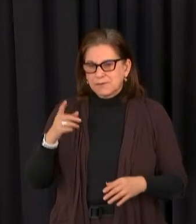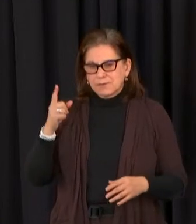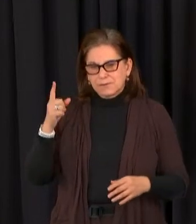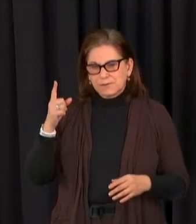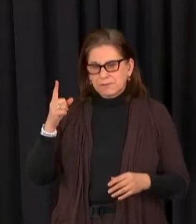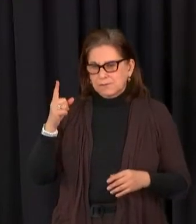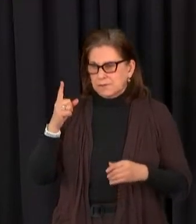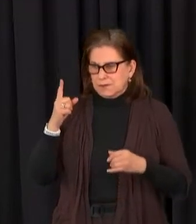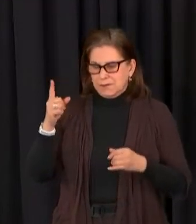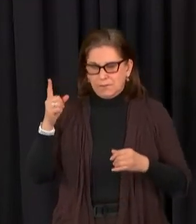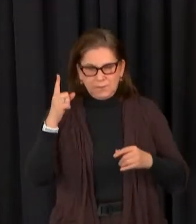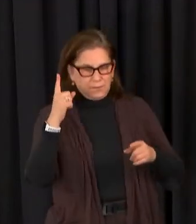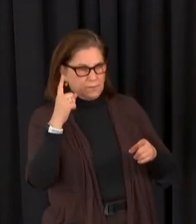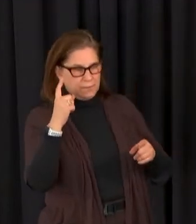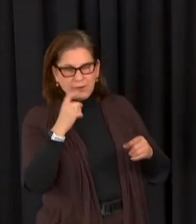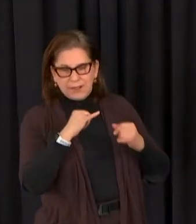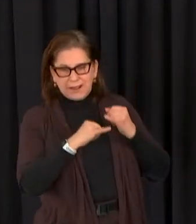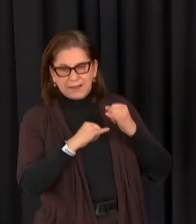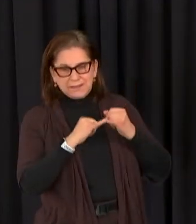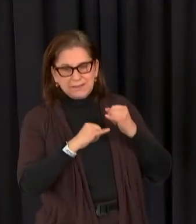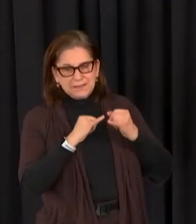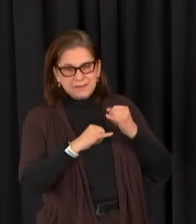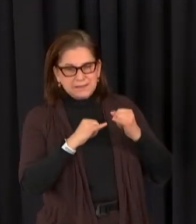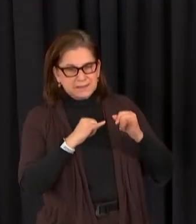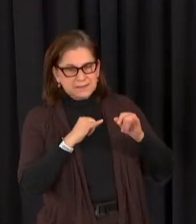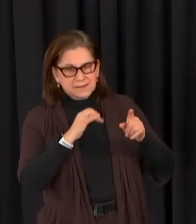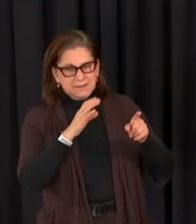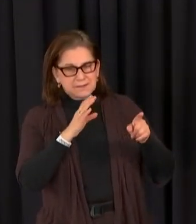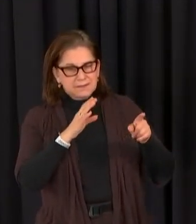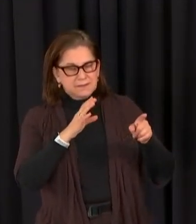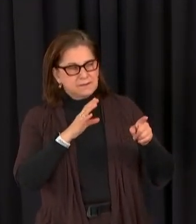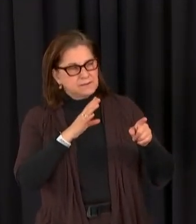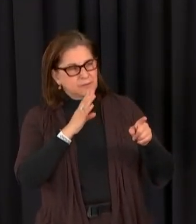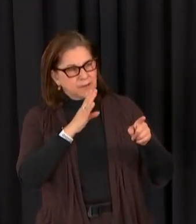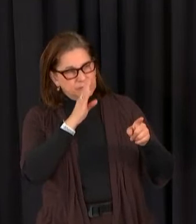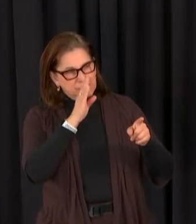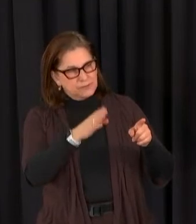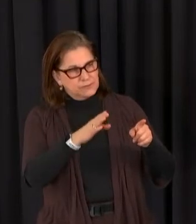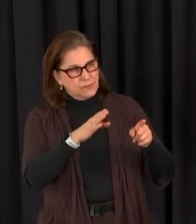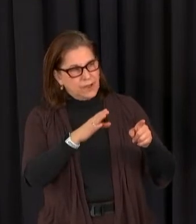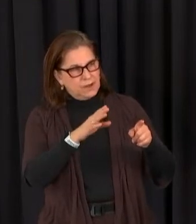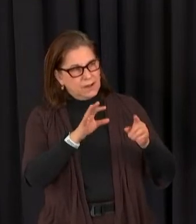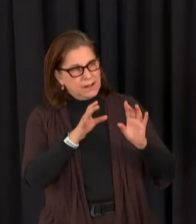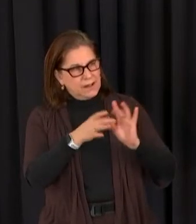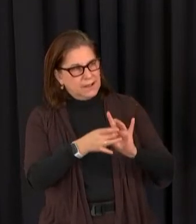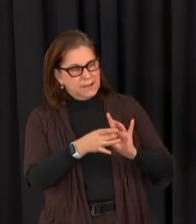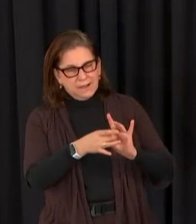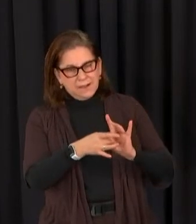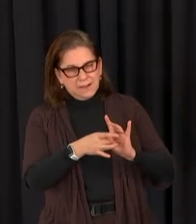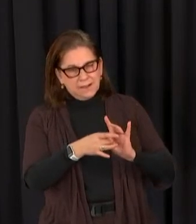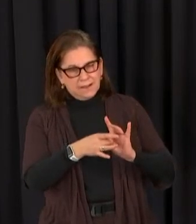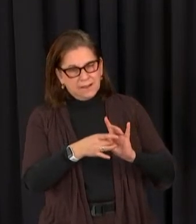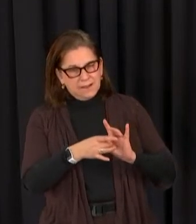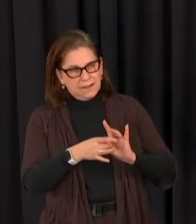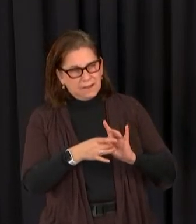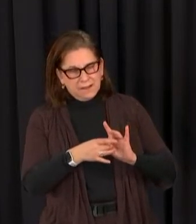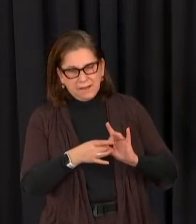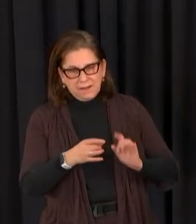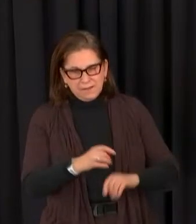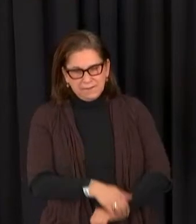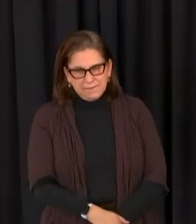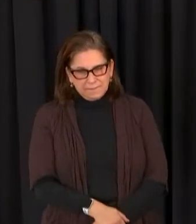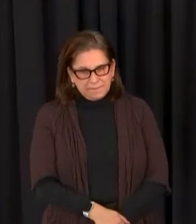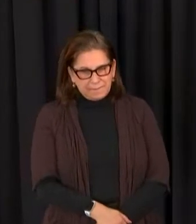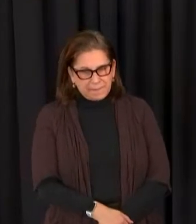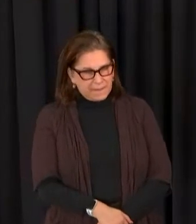one follow-up on Mark's question on the links. Has that been an issue in DC in terms of people sharing links with those who are